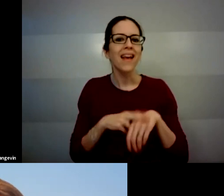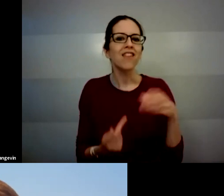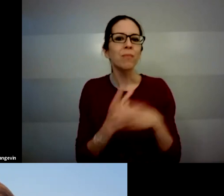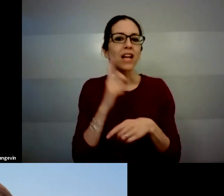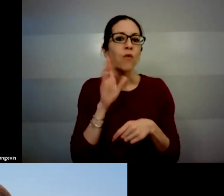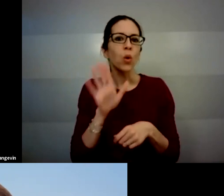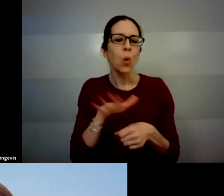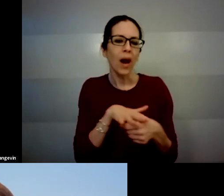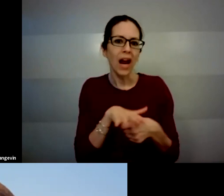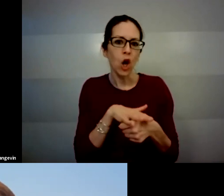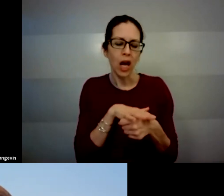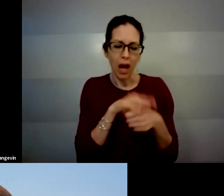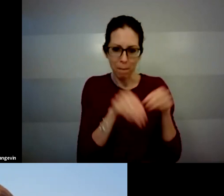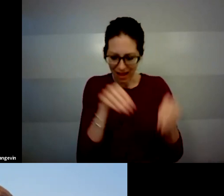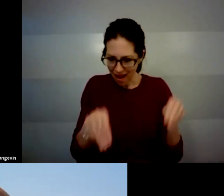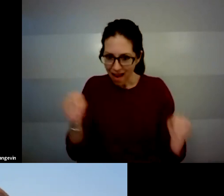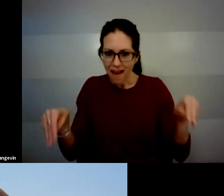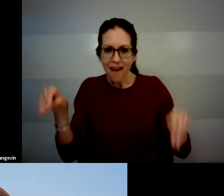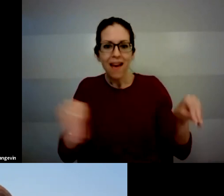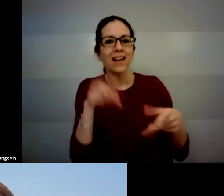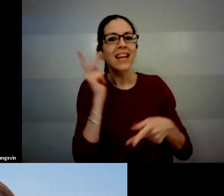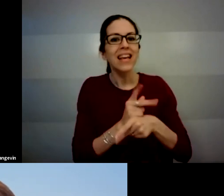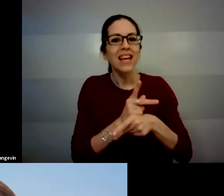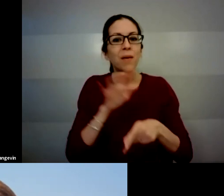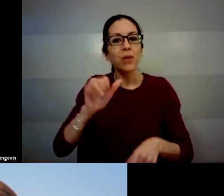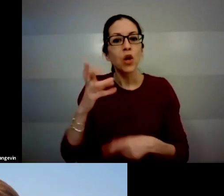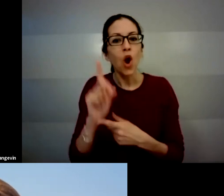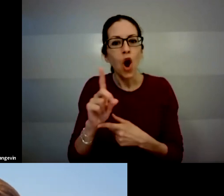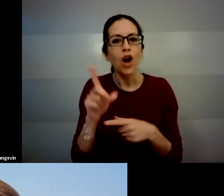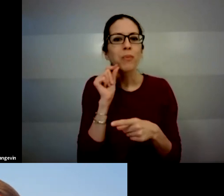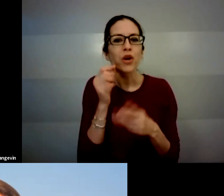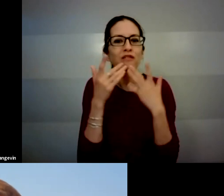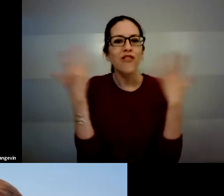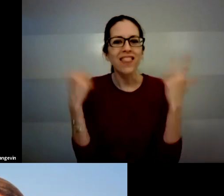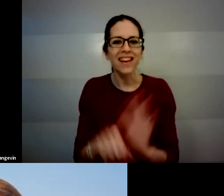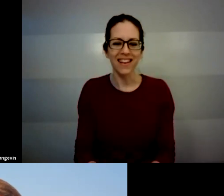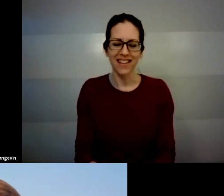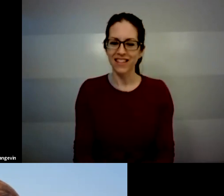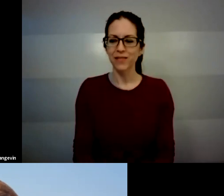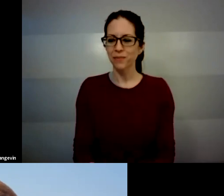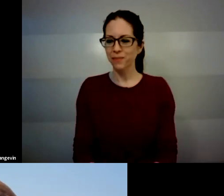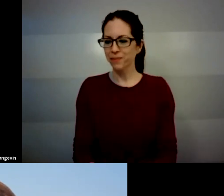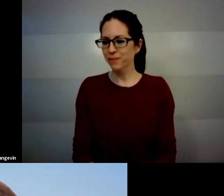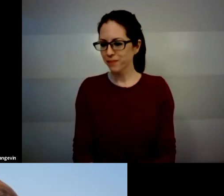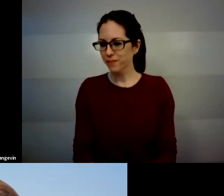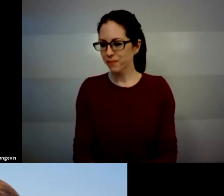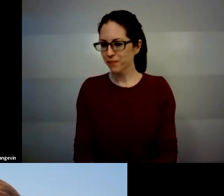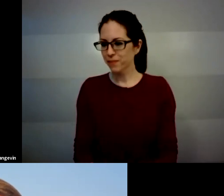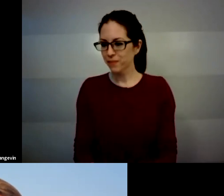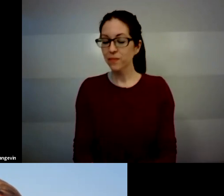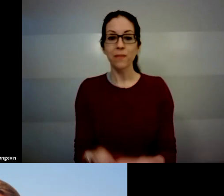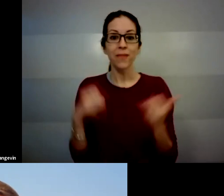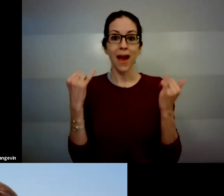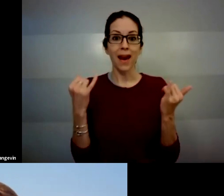can plant native plants to keep your backyards or your front yards bird friendly. That's really, really cool. So